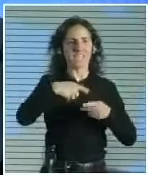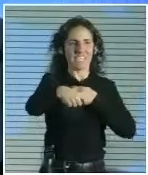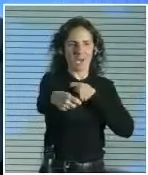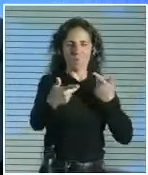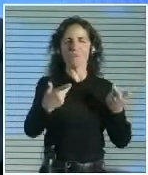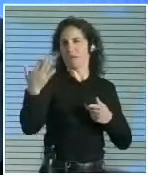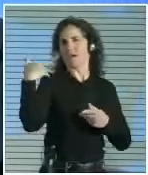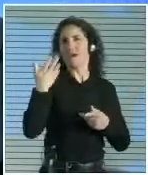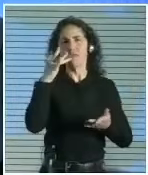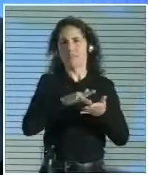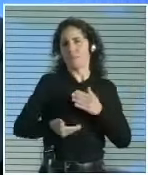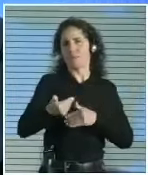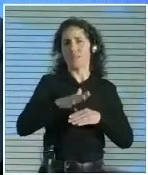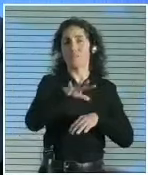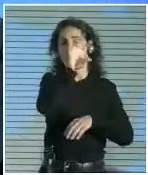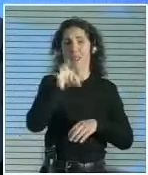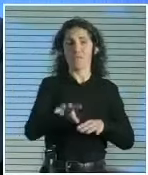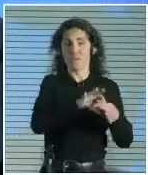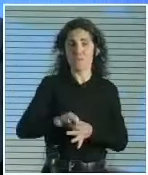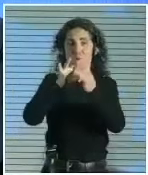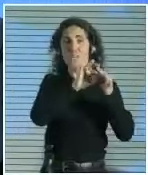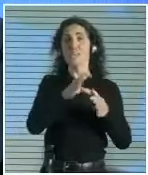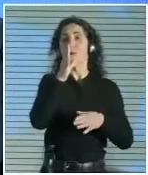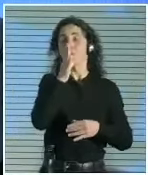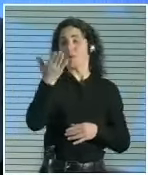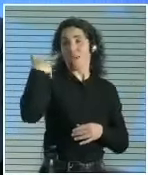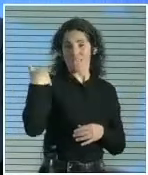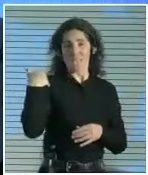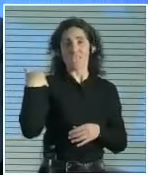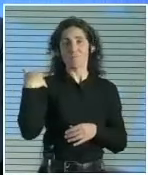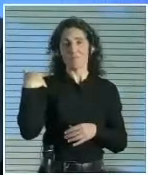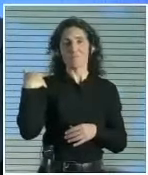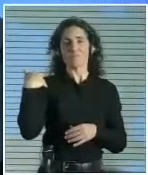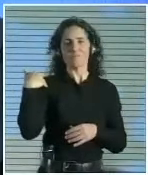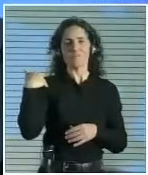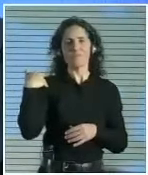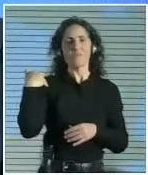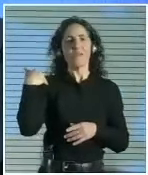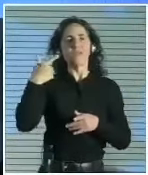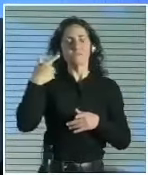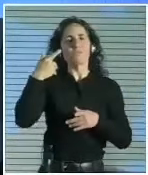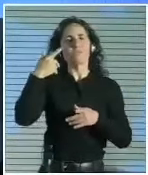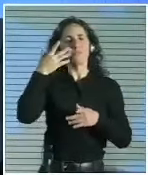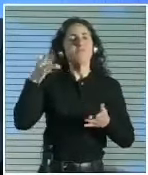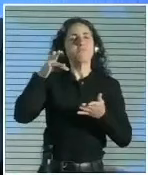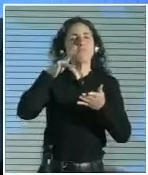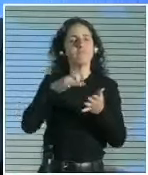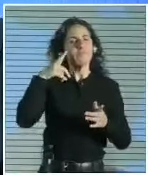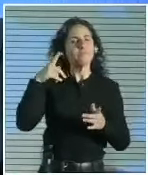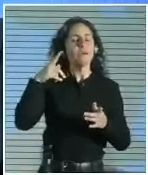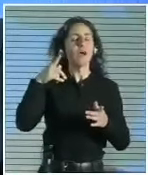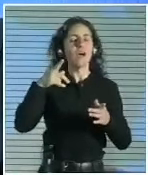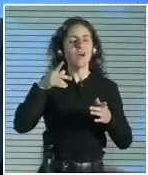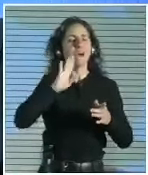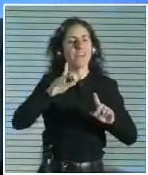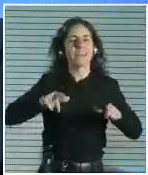Nations. Yesterday was the first Zero Waste Day. And I have to say that I was incredibly impressed